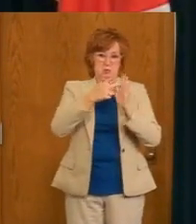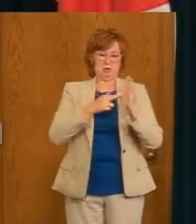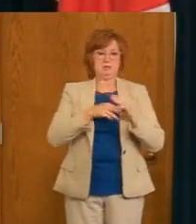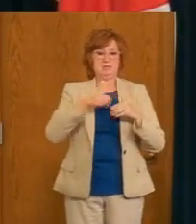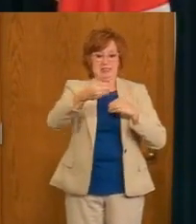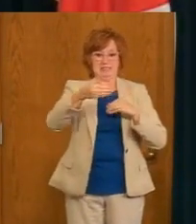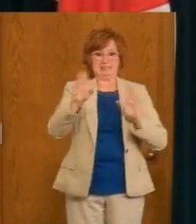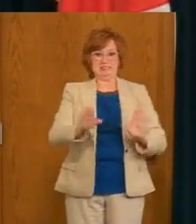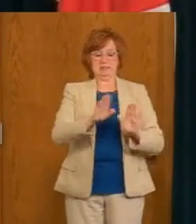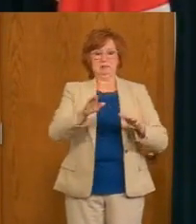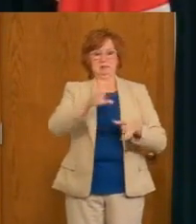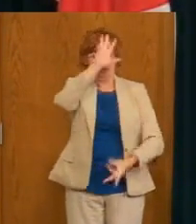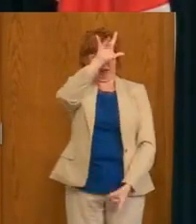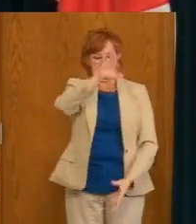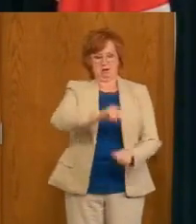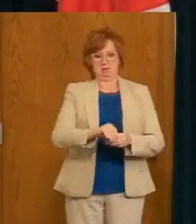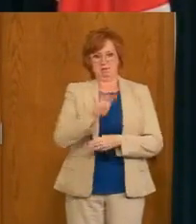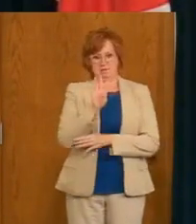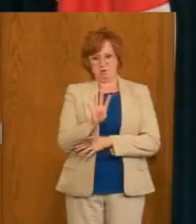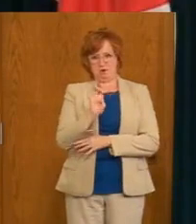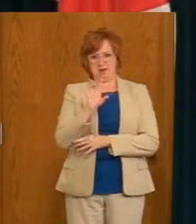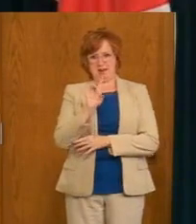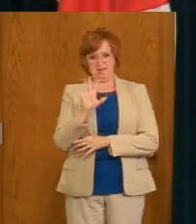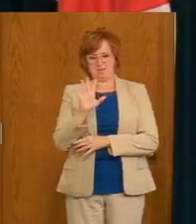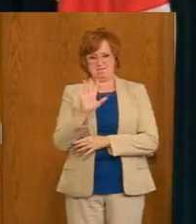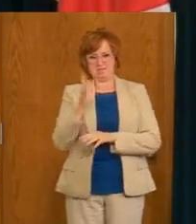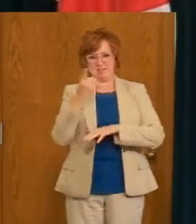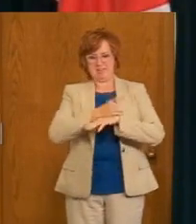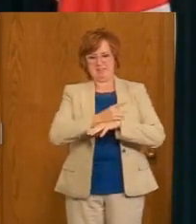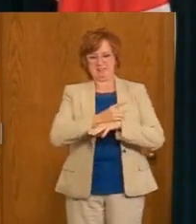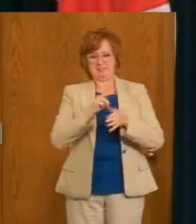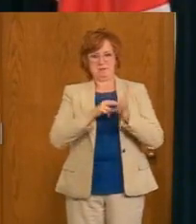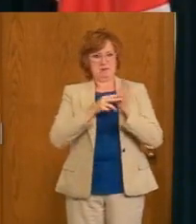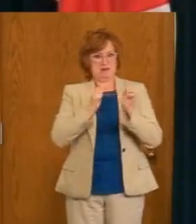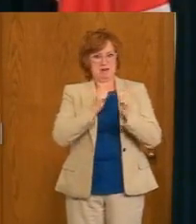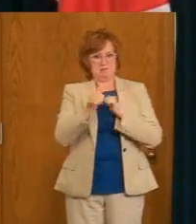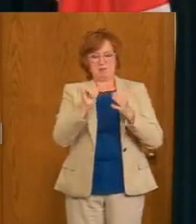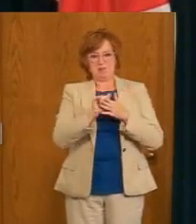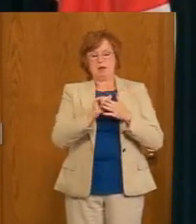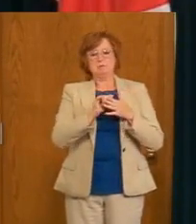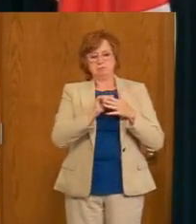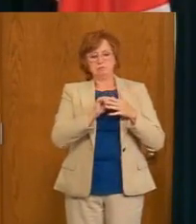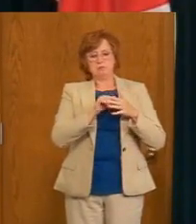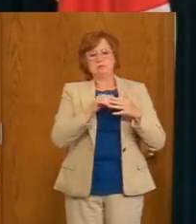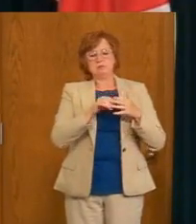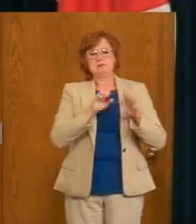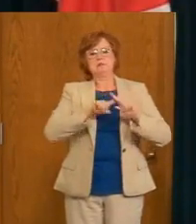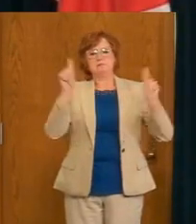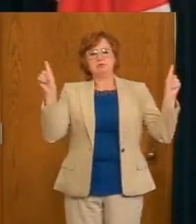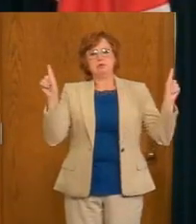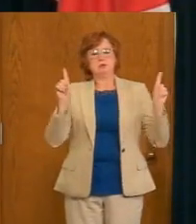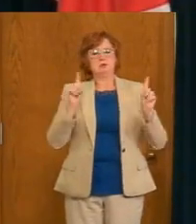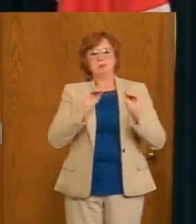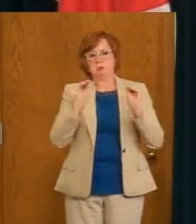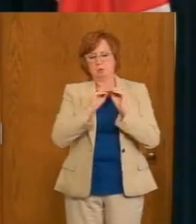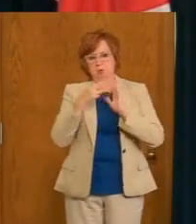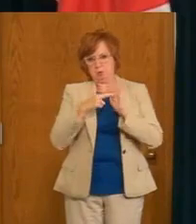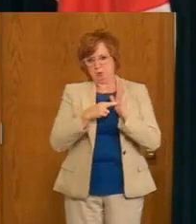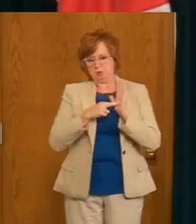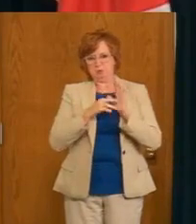end. Now, as you can see, there's no mission accomplished banner that is hanging behind me, and that's because although